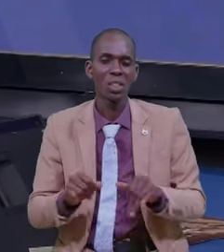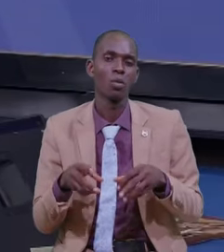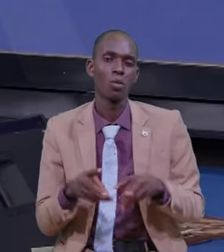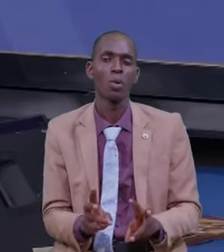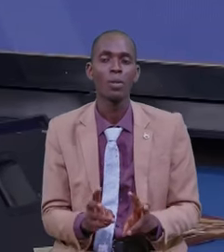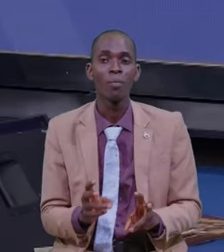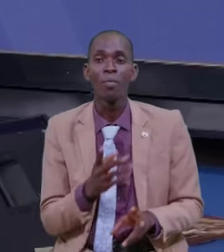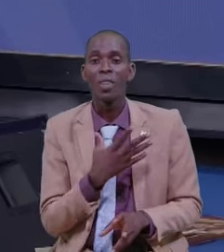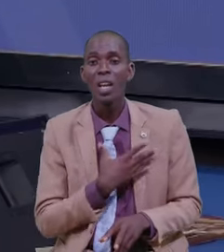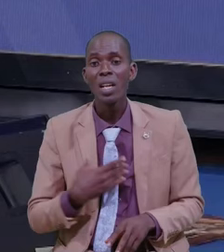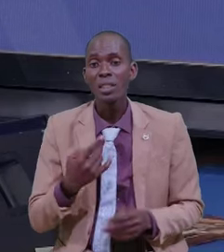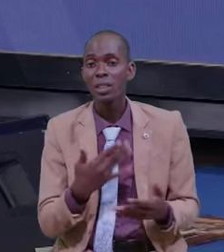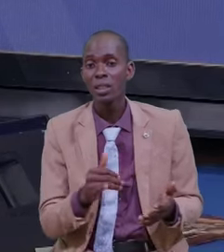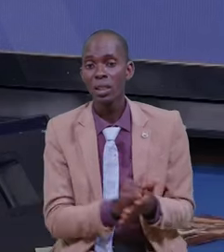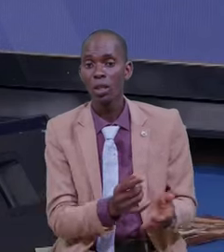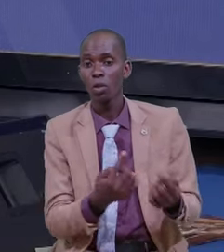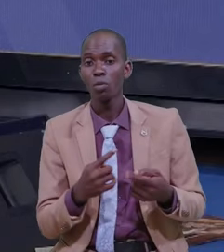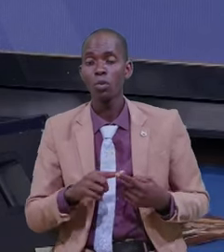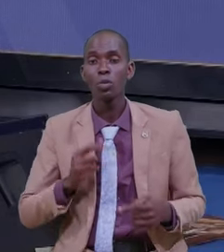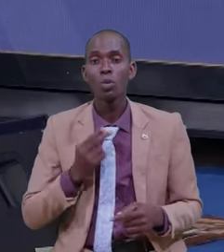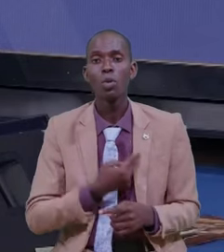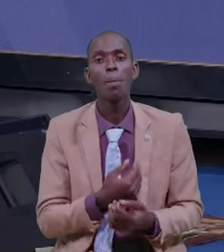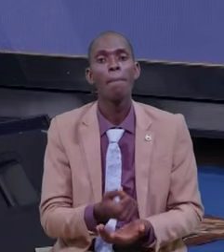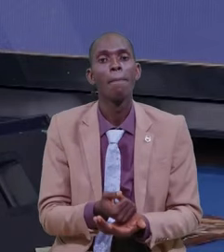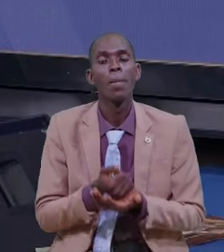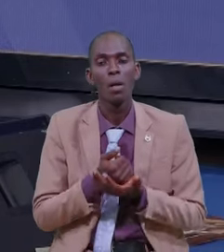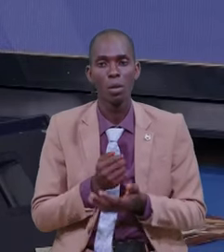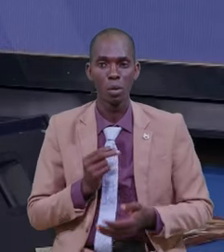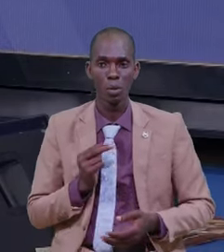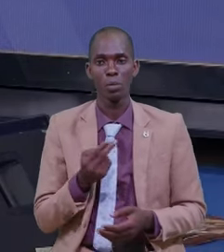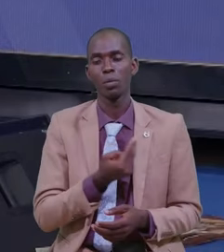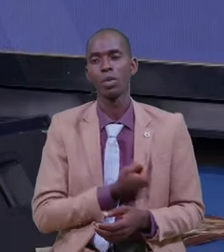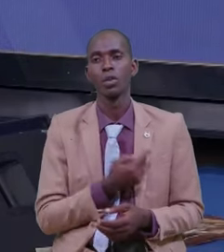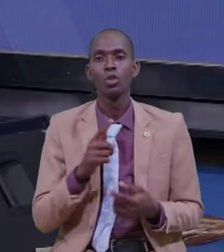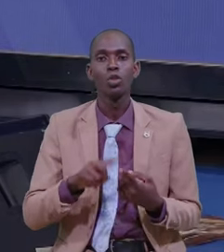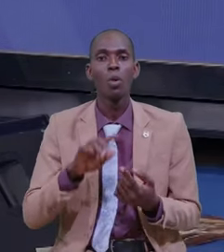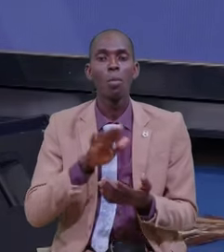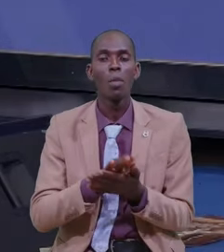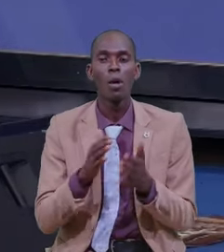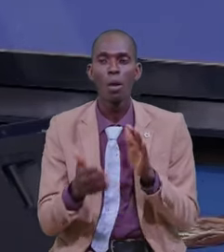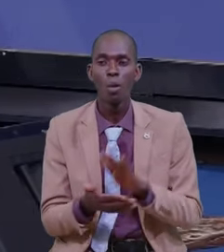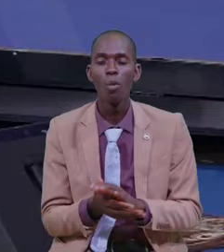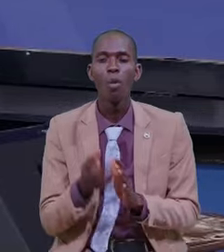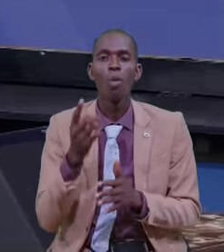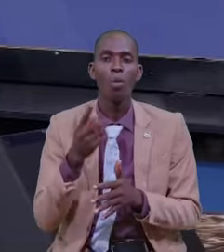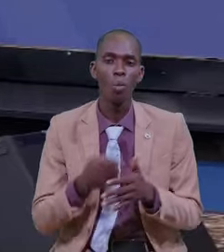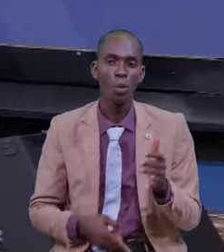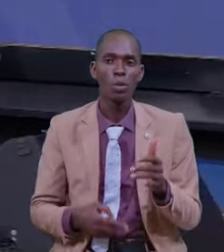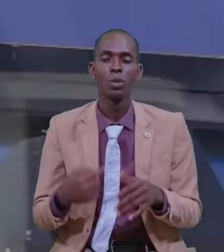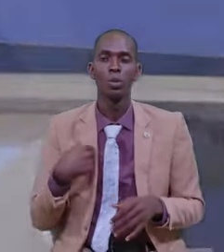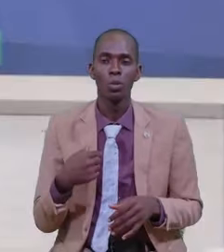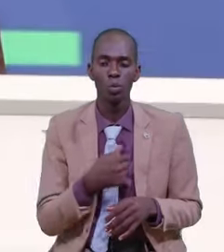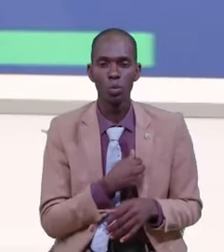away, they are the things that help us to become what we